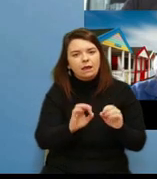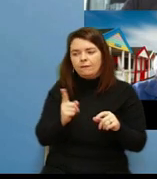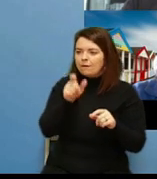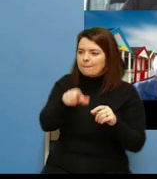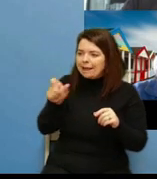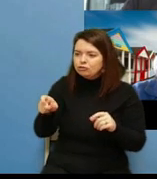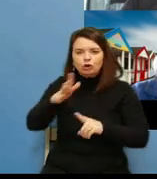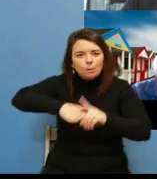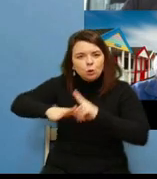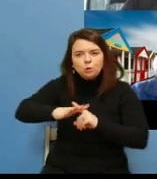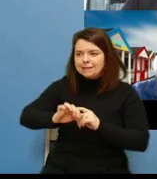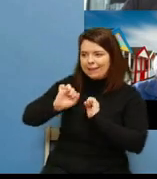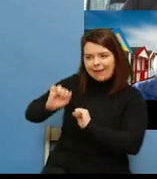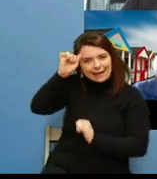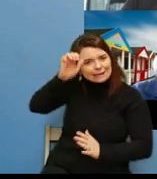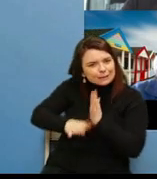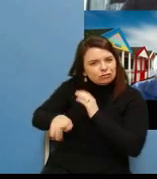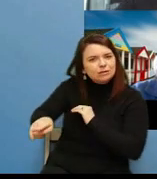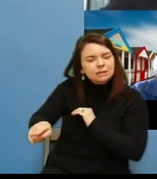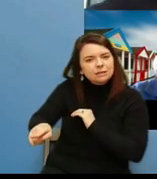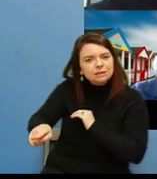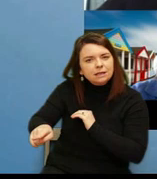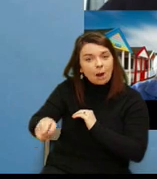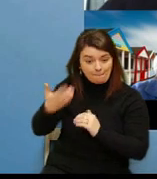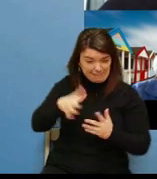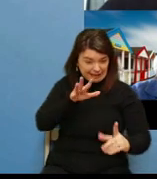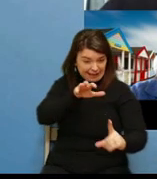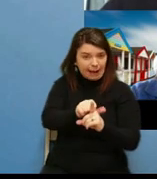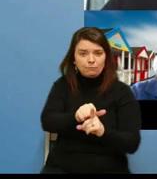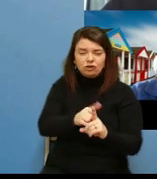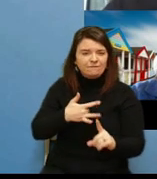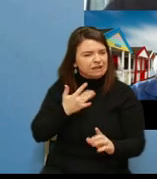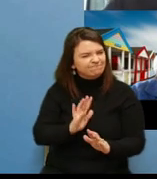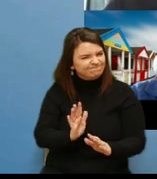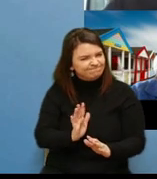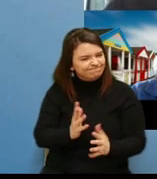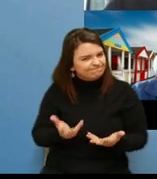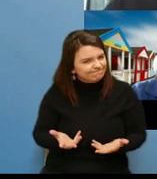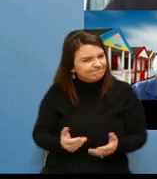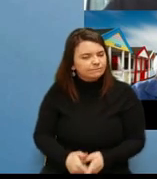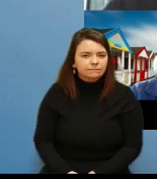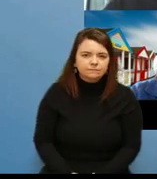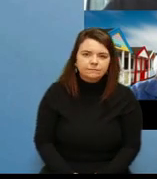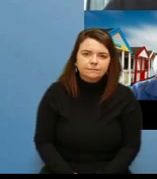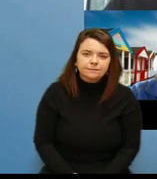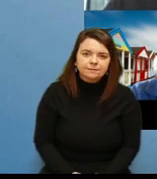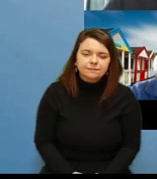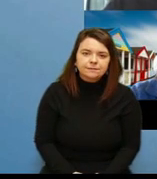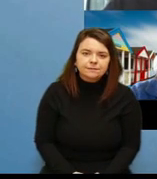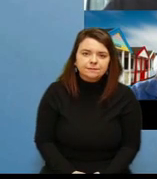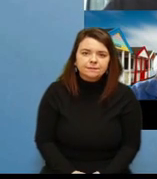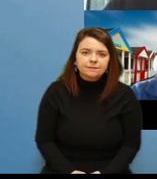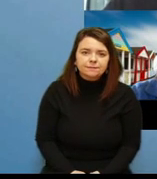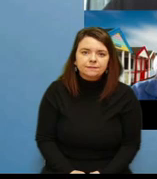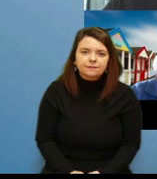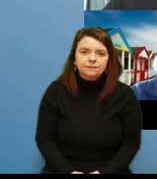the experience of the patient, the community, the population? What's their experience in all of this? I don't know that necessarily we've captured that for